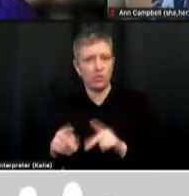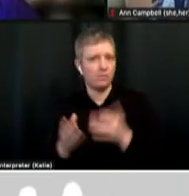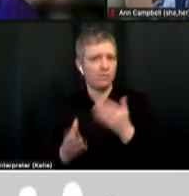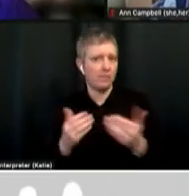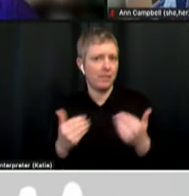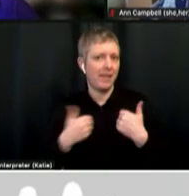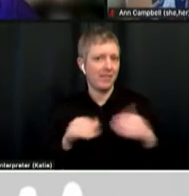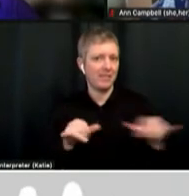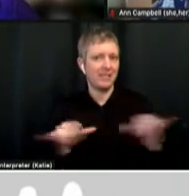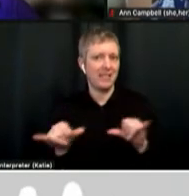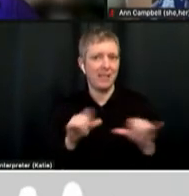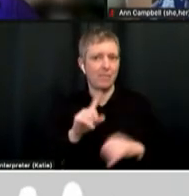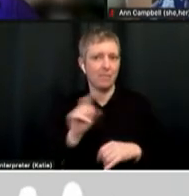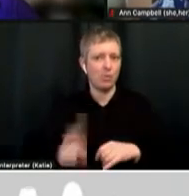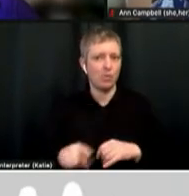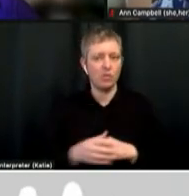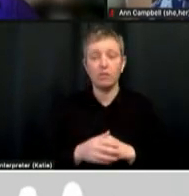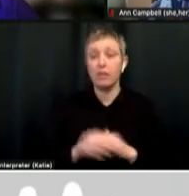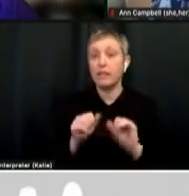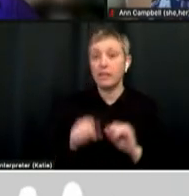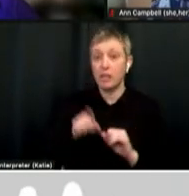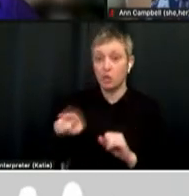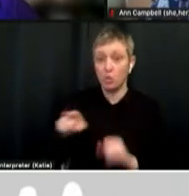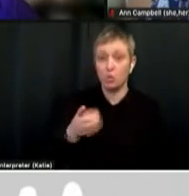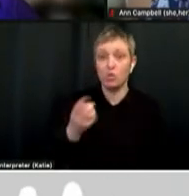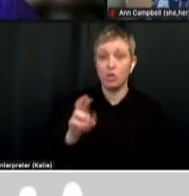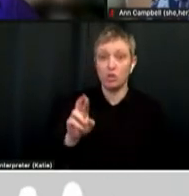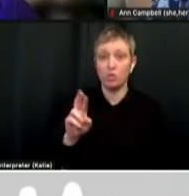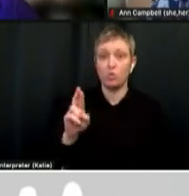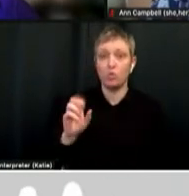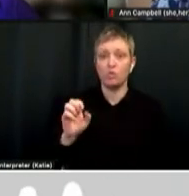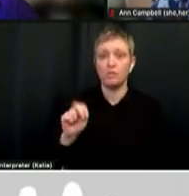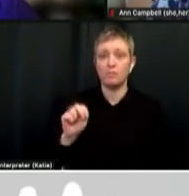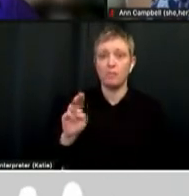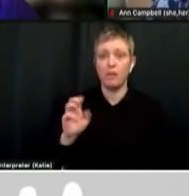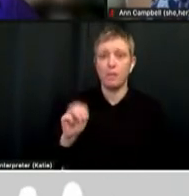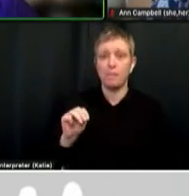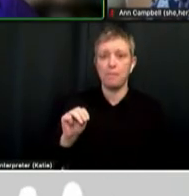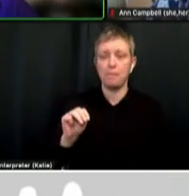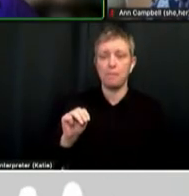you, Dr. Rosenbaum, again just say, and maybe